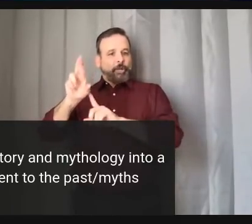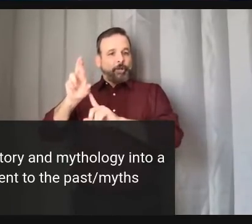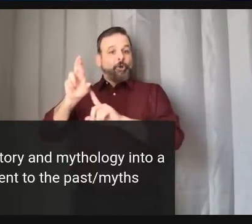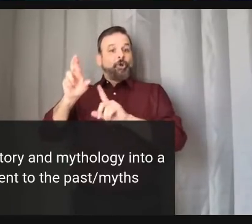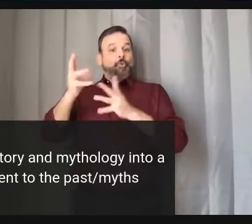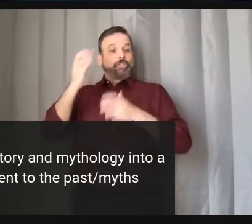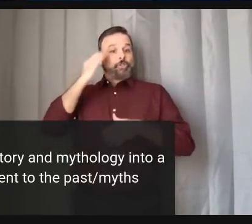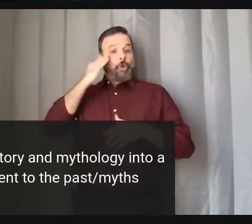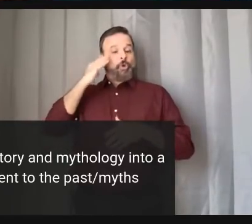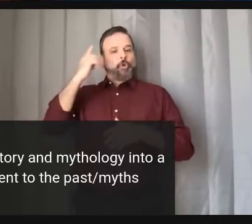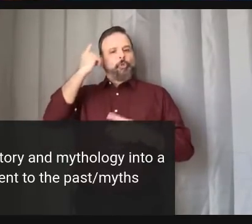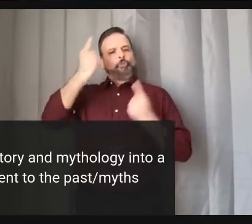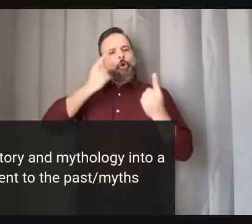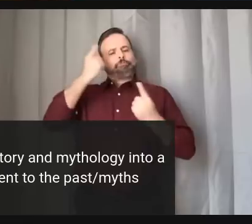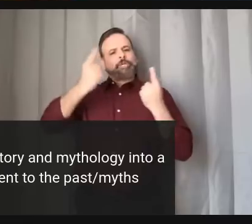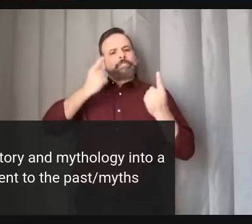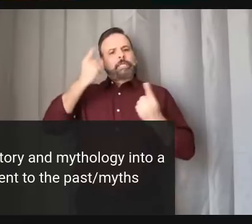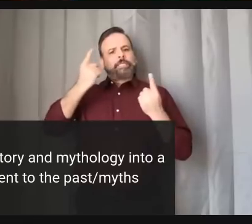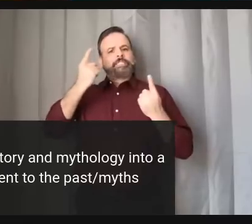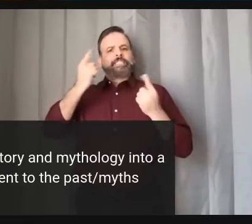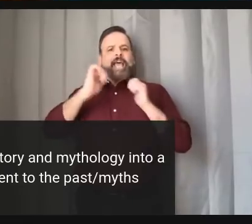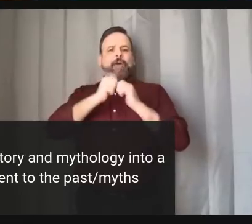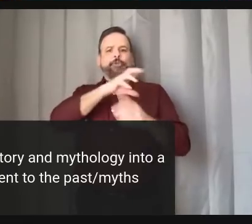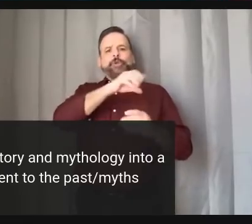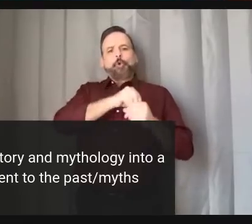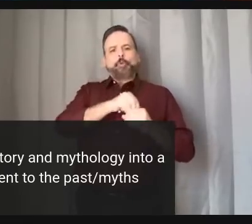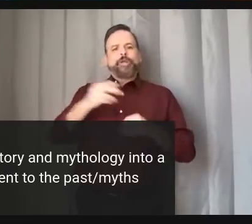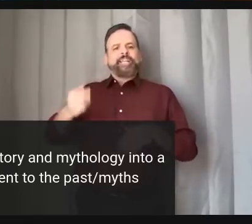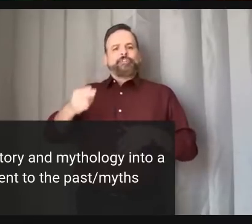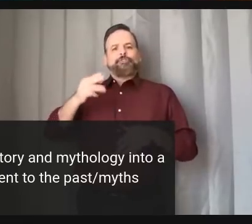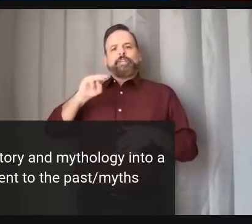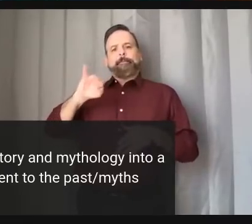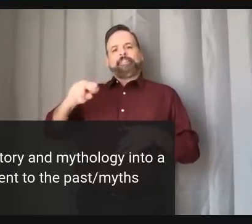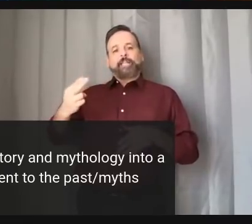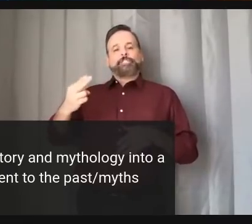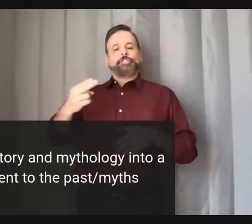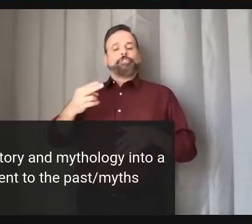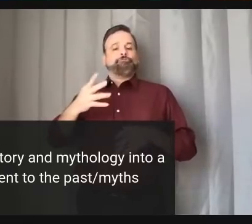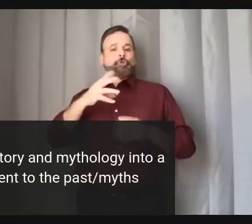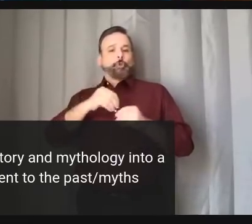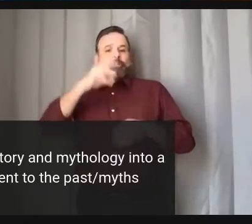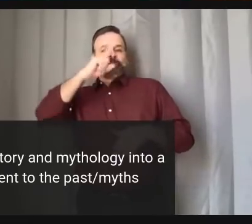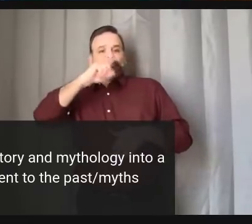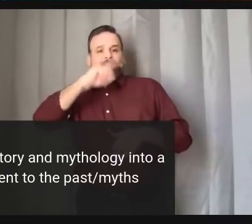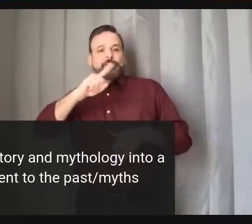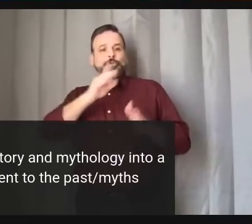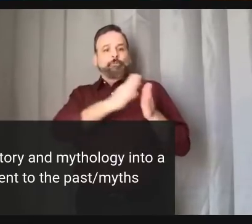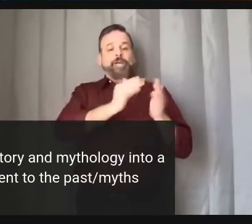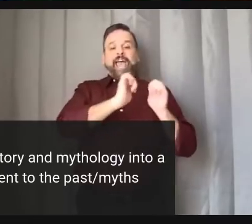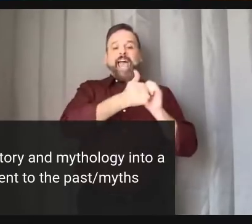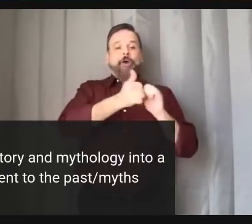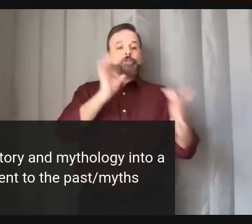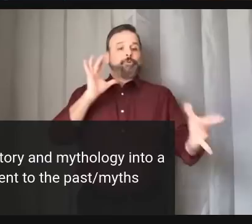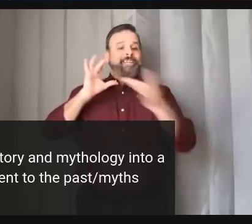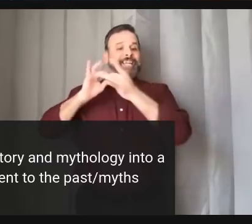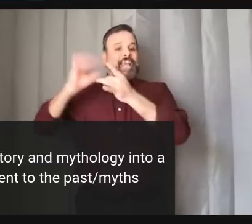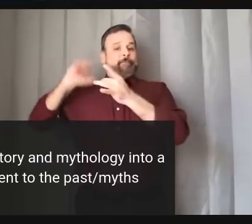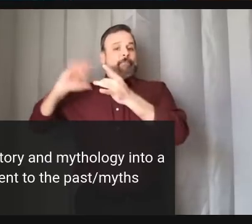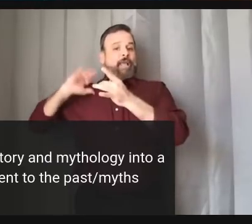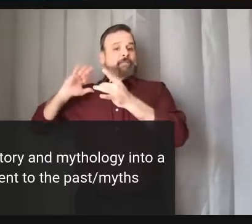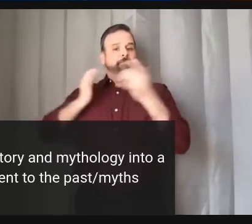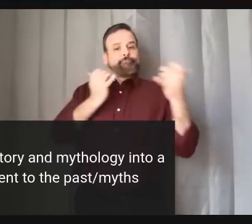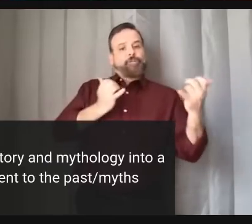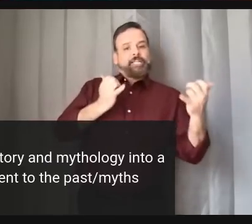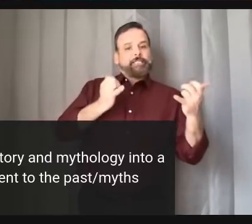thought process? How do you incorporate history and mythology into a fictional book? What are some ways to connect the present to the past myths